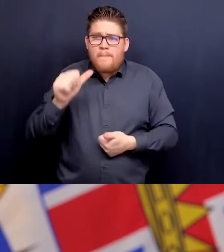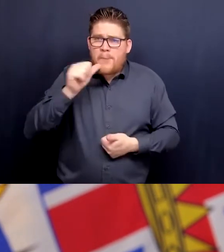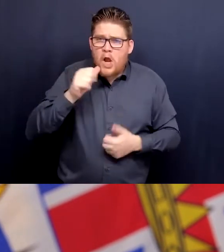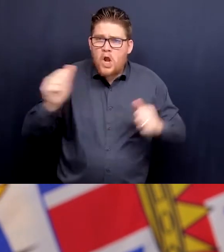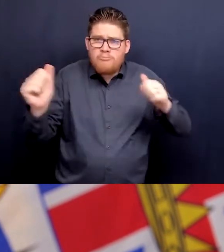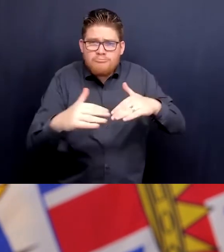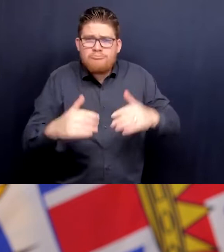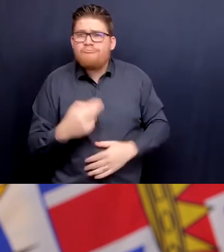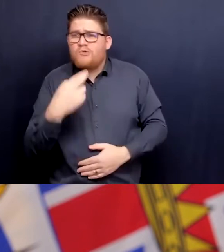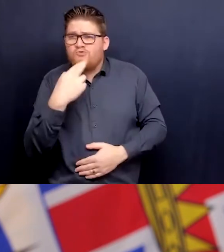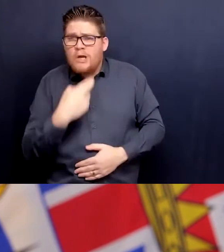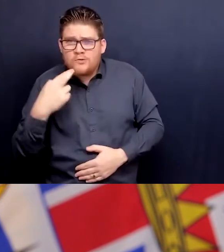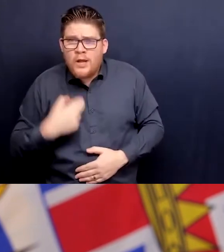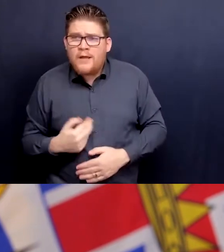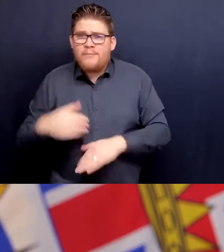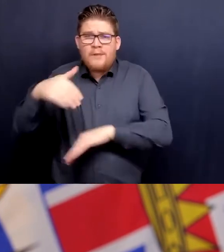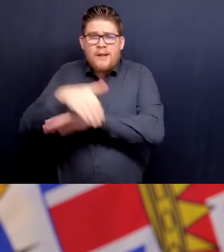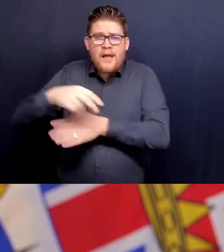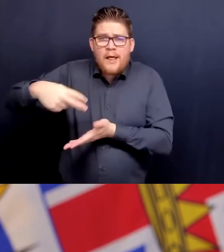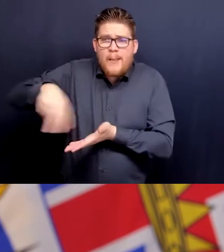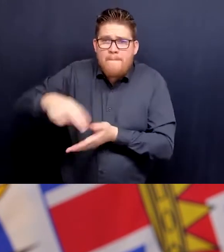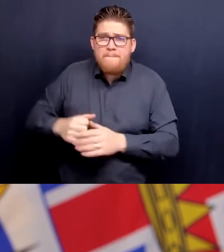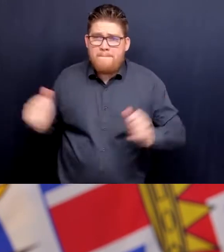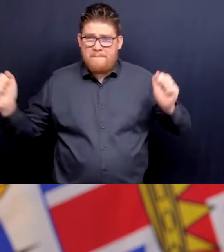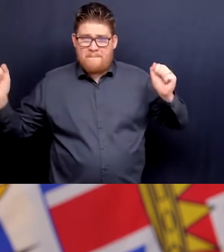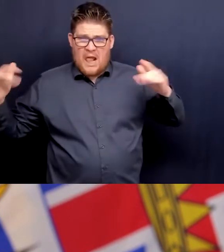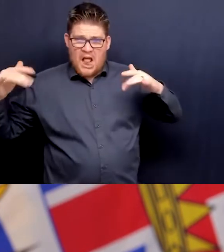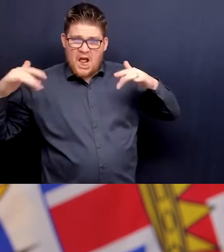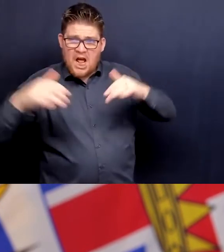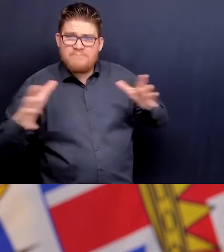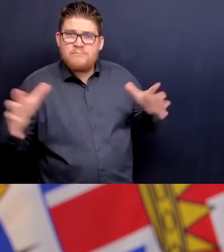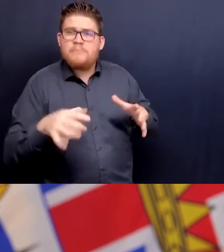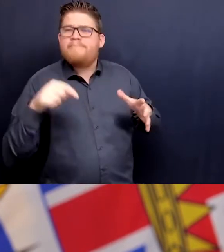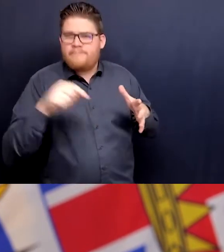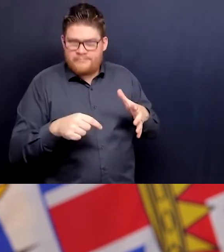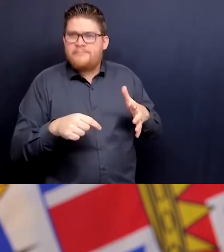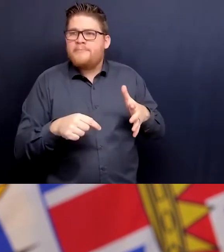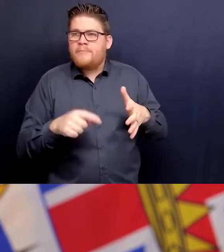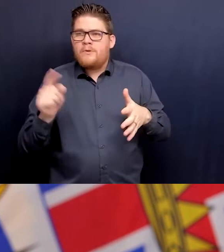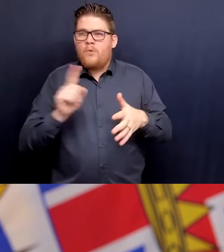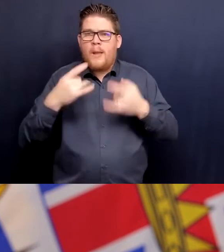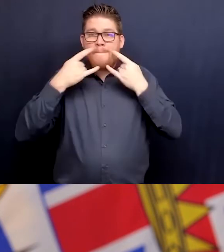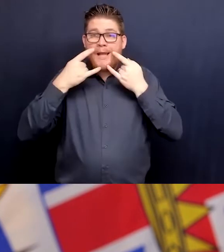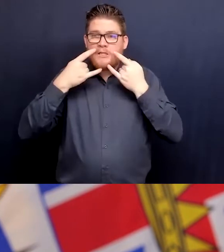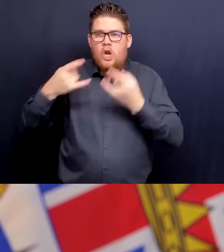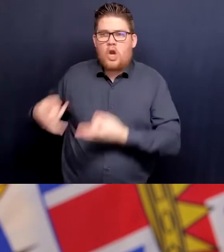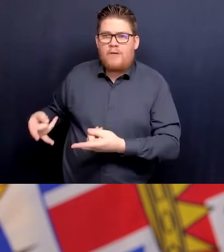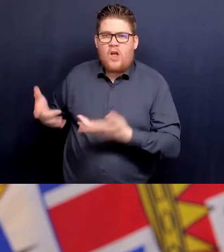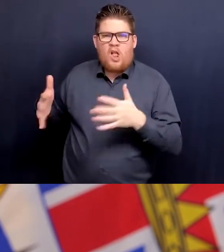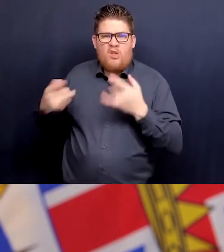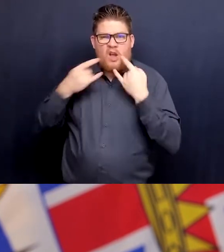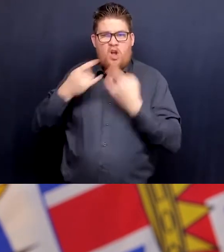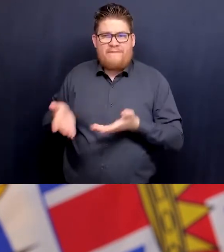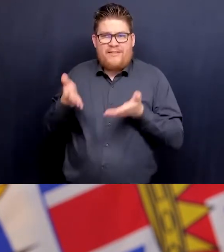nightclub, an event, are settings where at least some of the time we don't wear masks. And so we need to mitigate the risk of transmission in